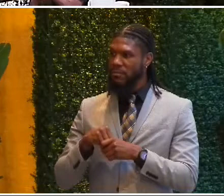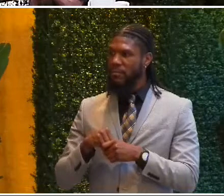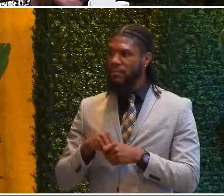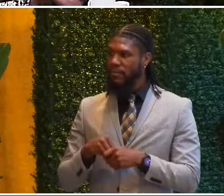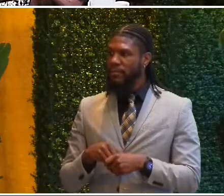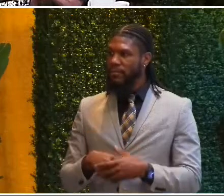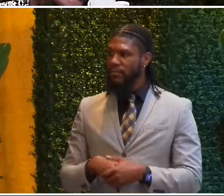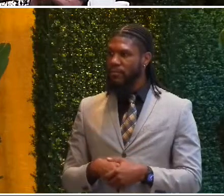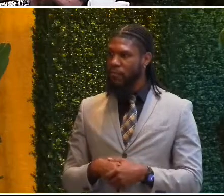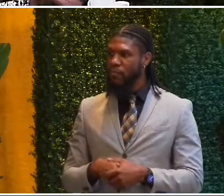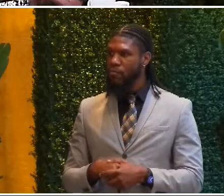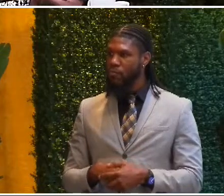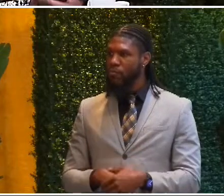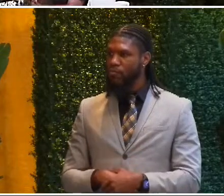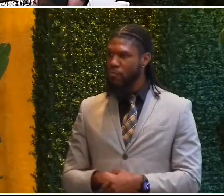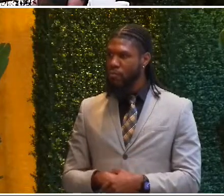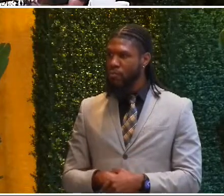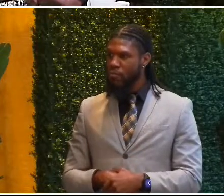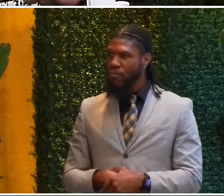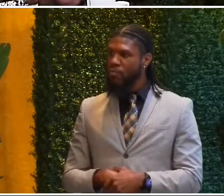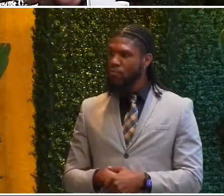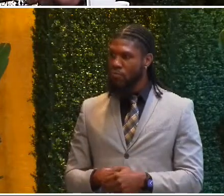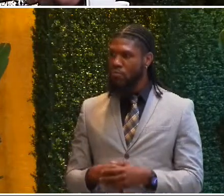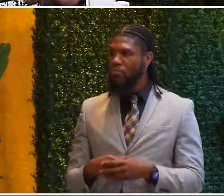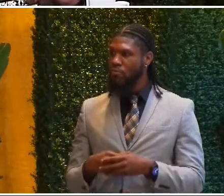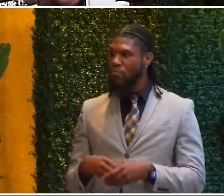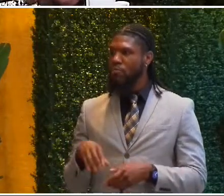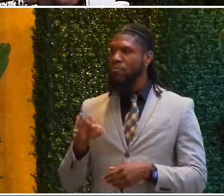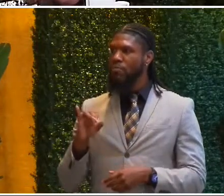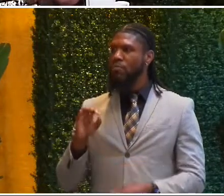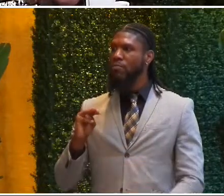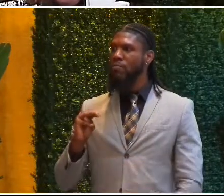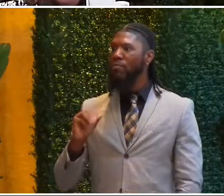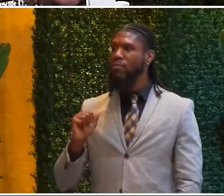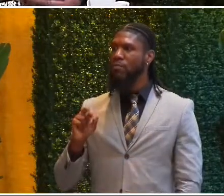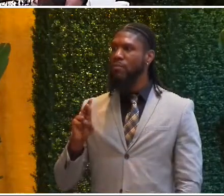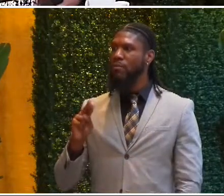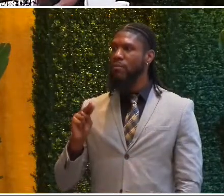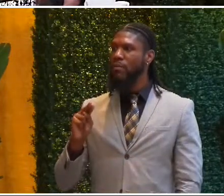Next up, we got Imani Barbarin. Listen.